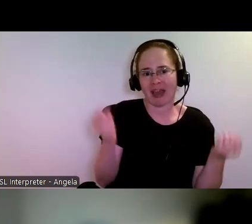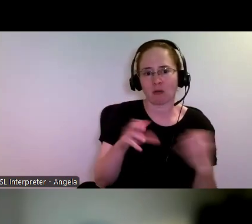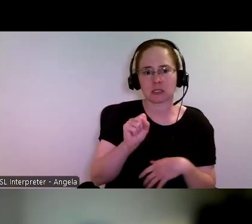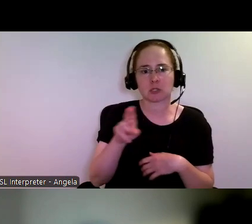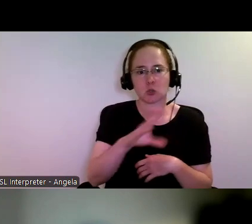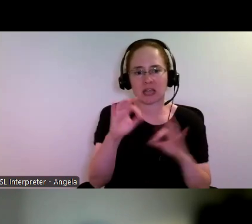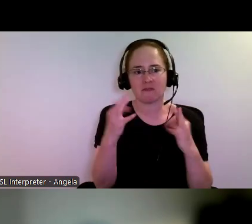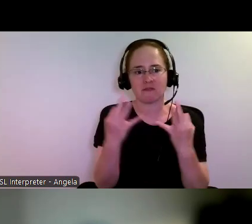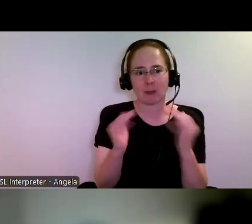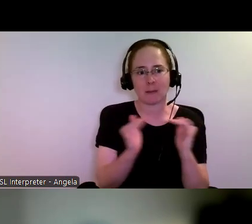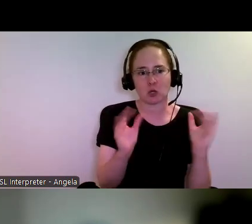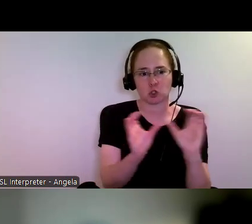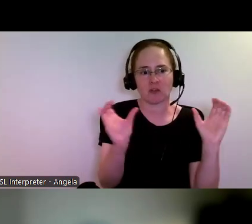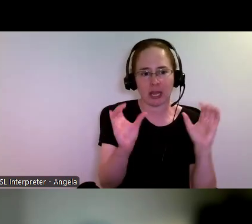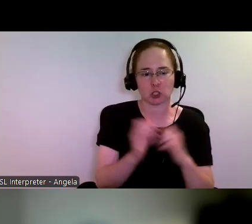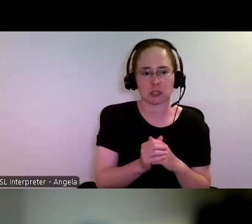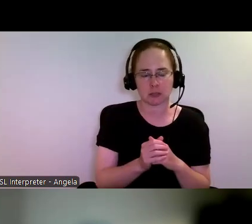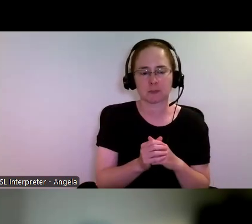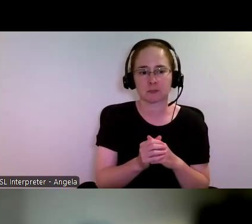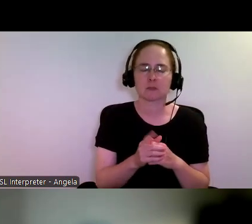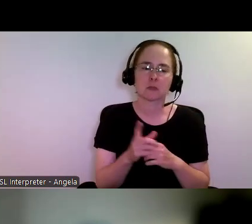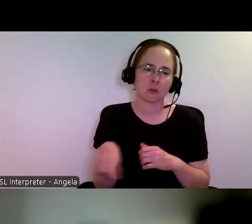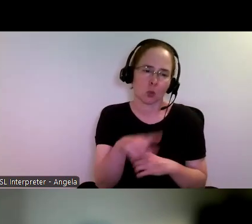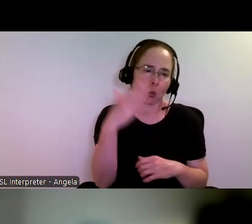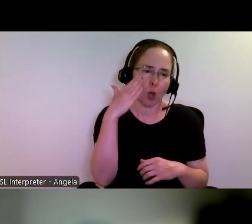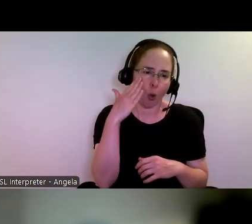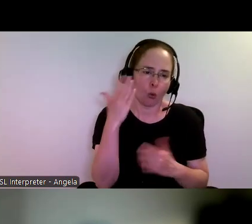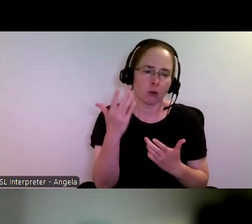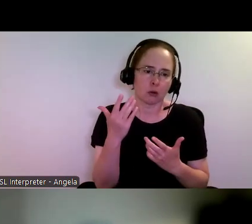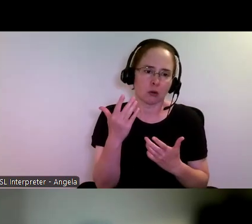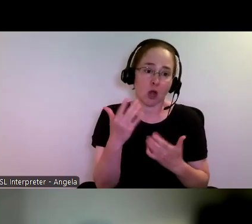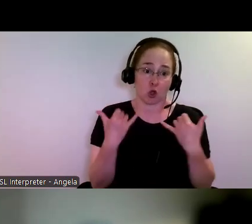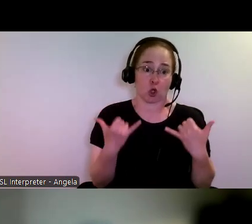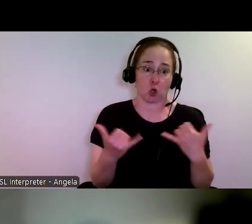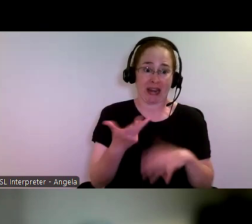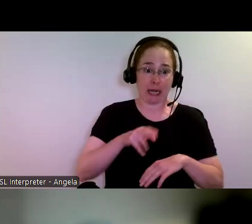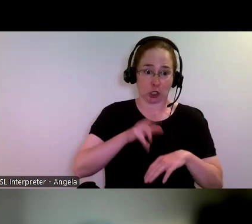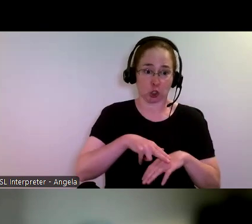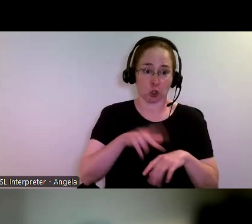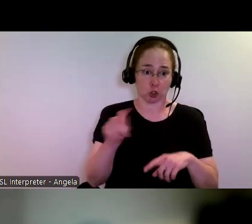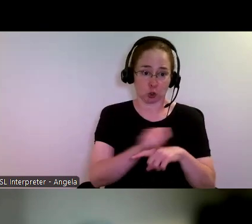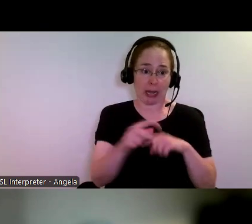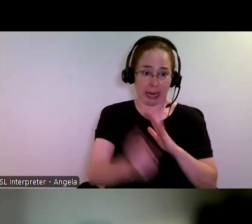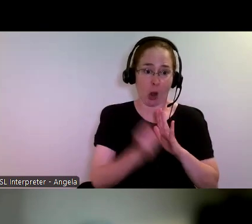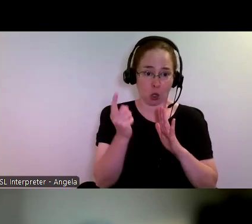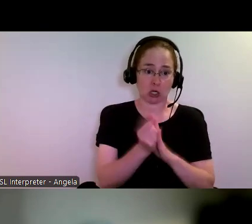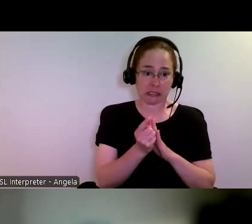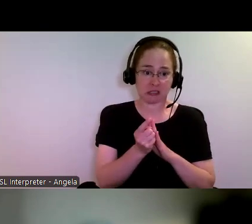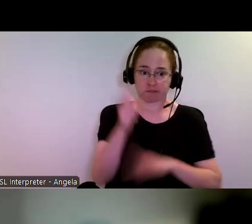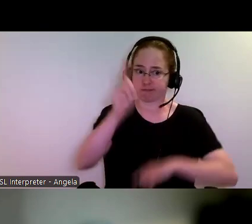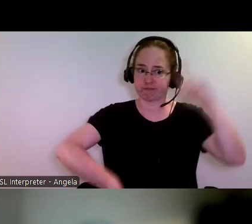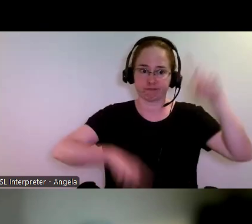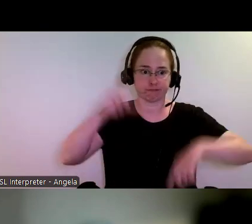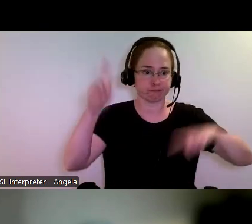and family peer certifications. And like we all know, the current national training hours are across the